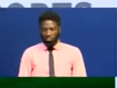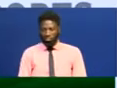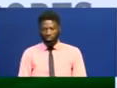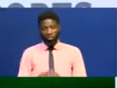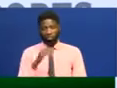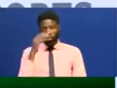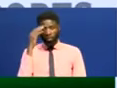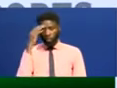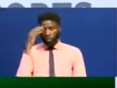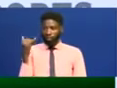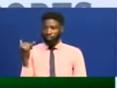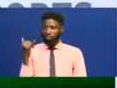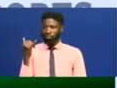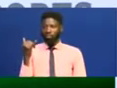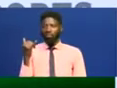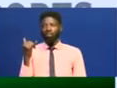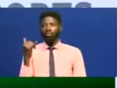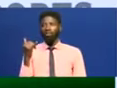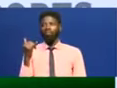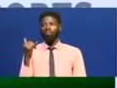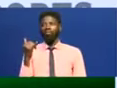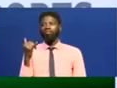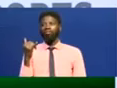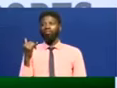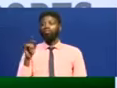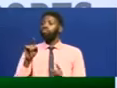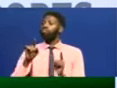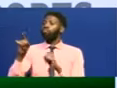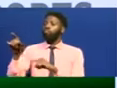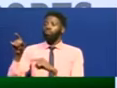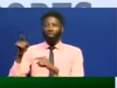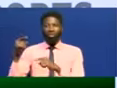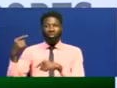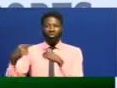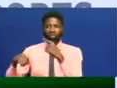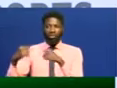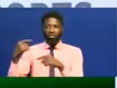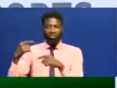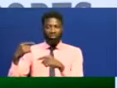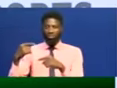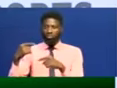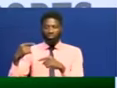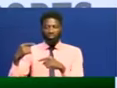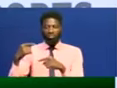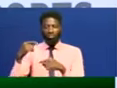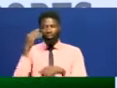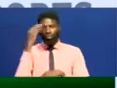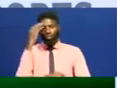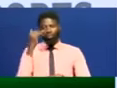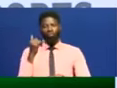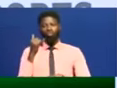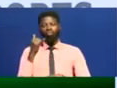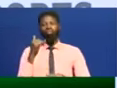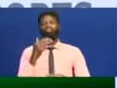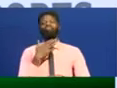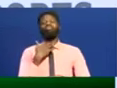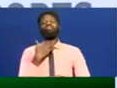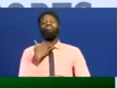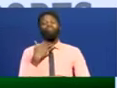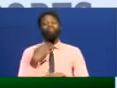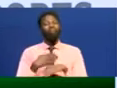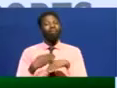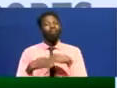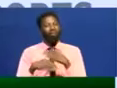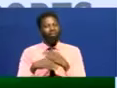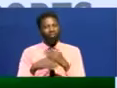because you don't go to Kamarin to compete. Why do you want to build a stadium in Kamarin?